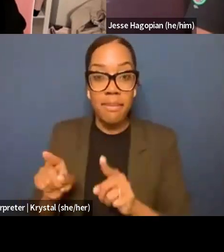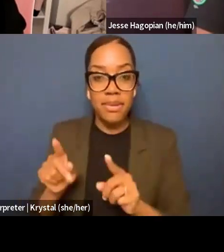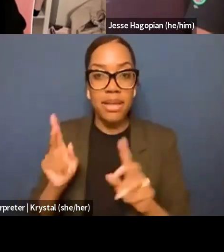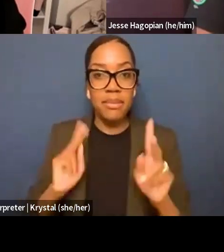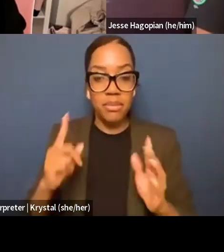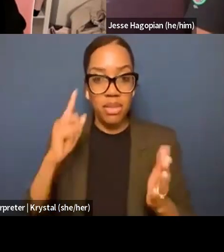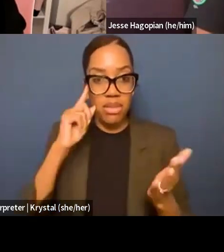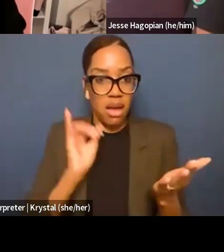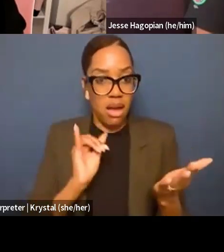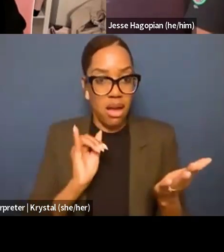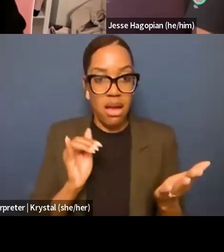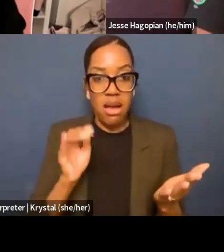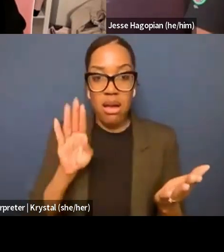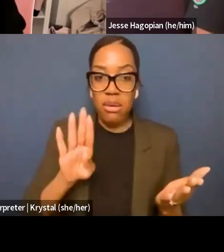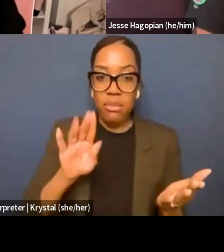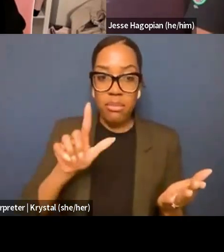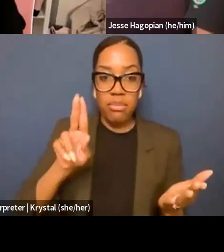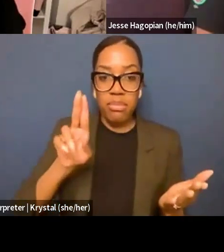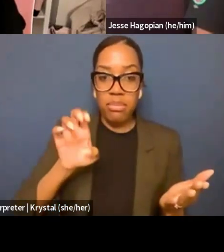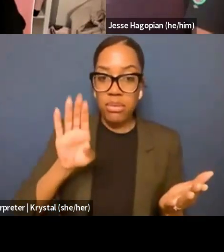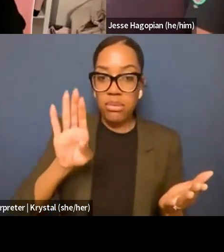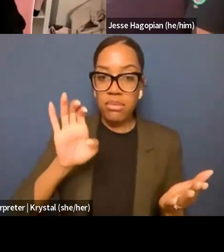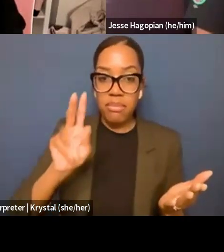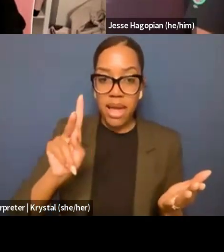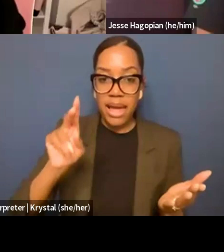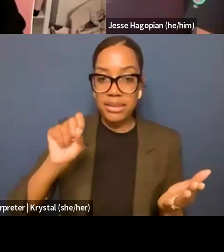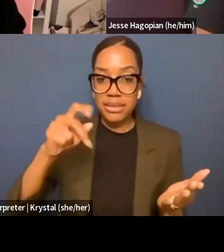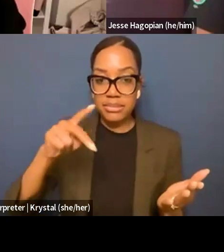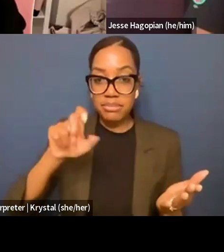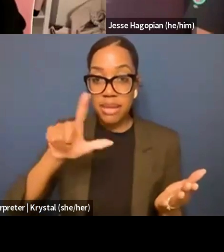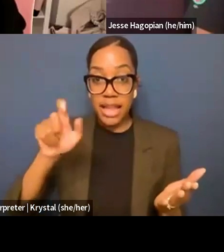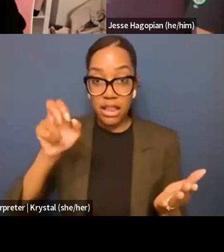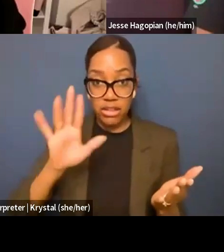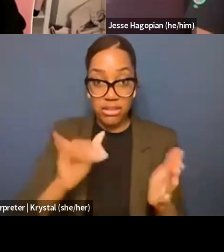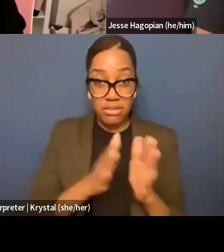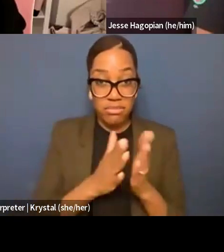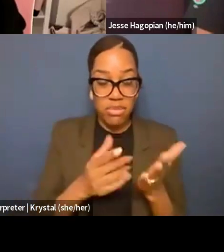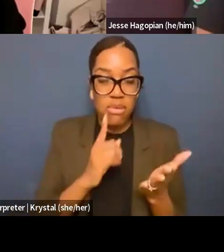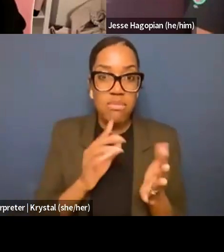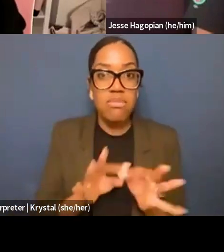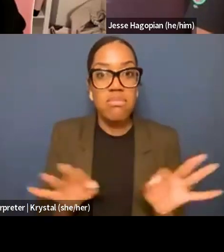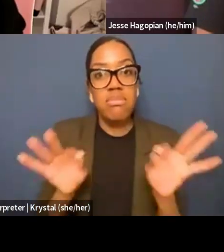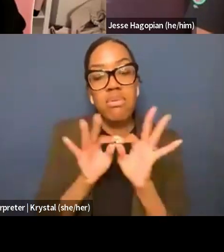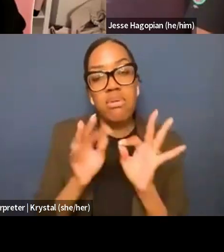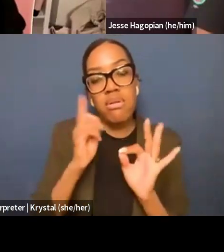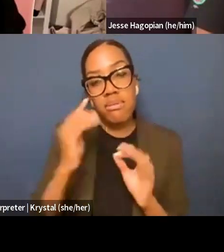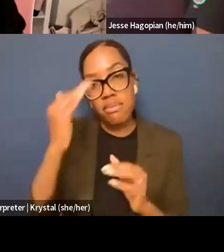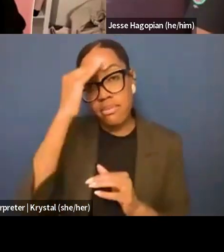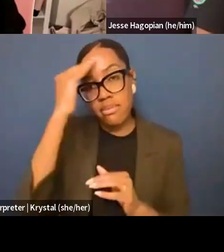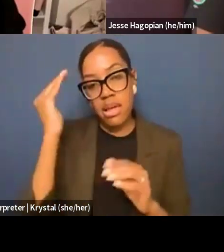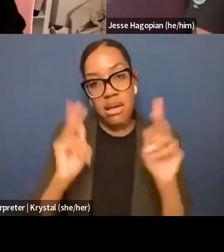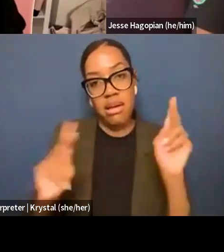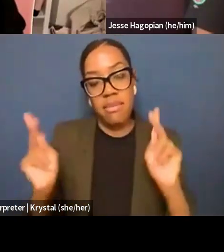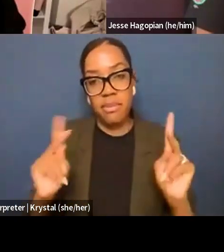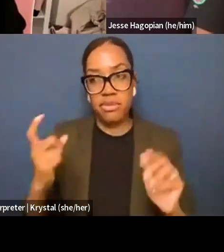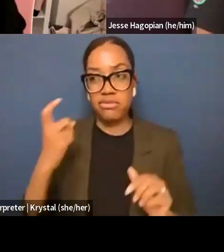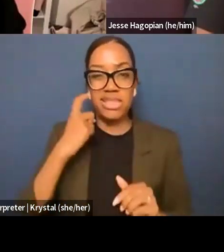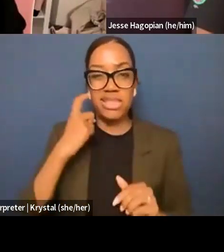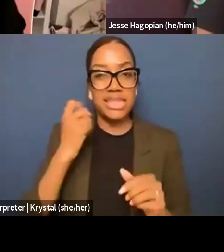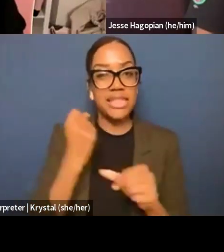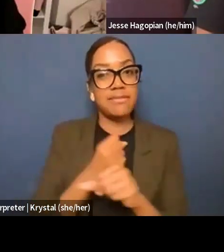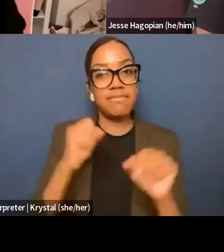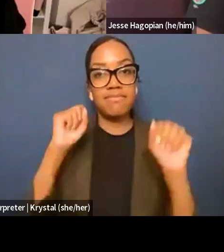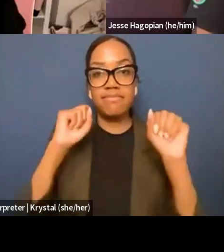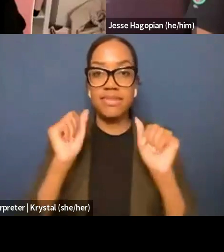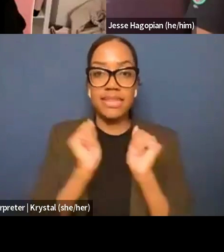for Black people, right? That because of the prohibition against literacy, the possibility of learning to read and teaching to read. And there's